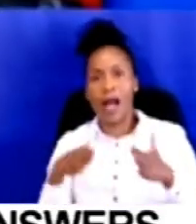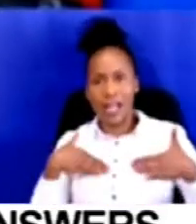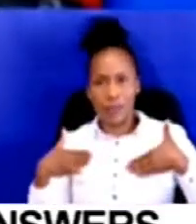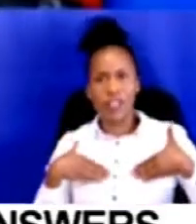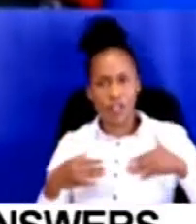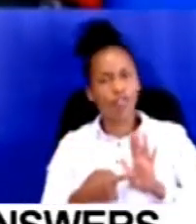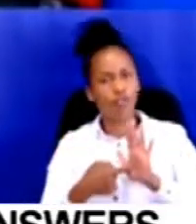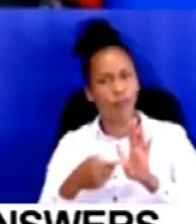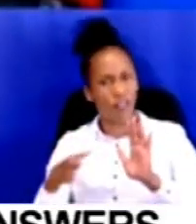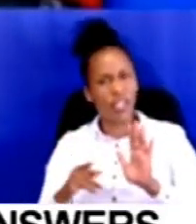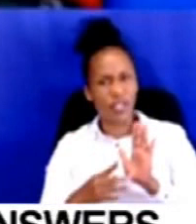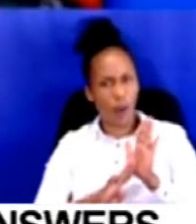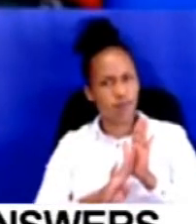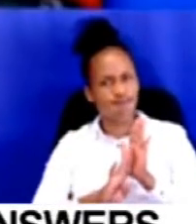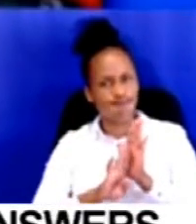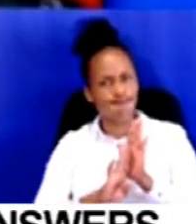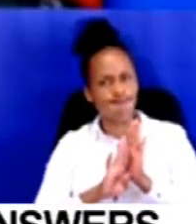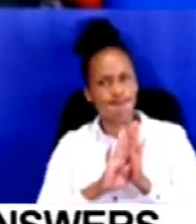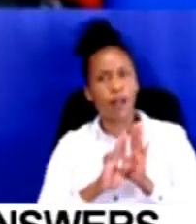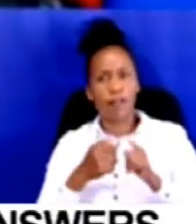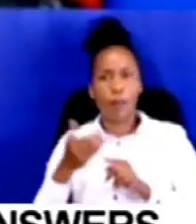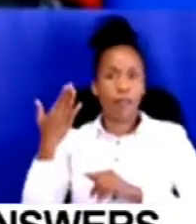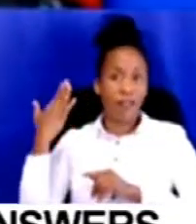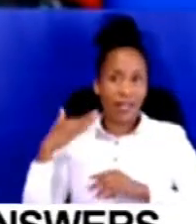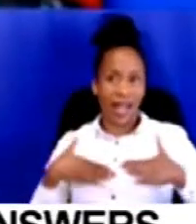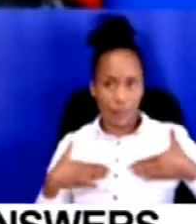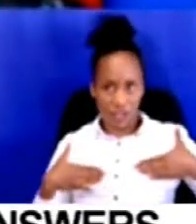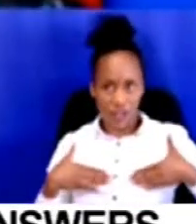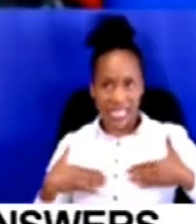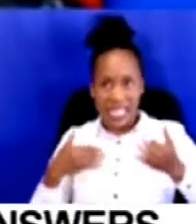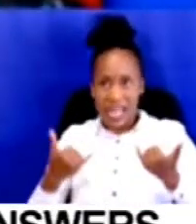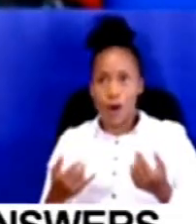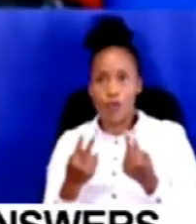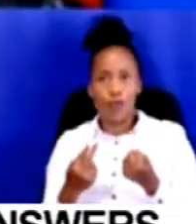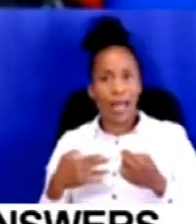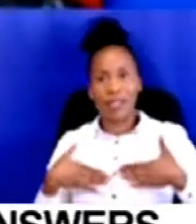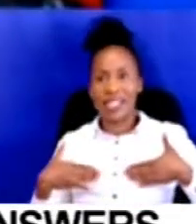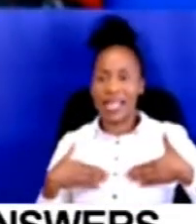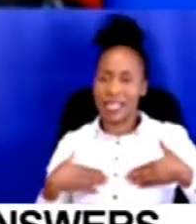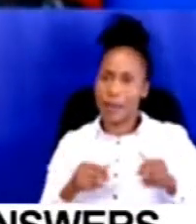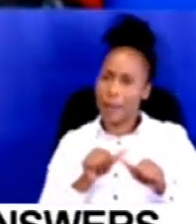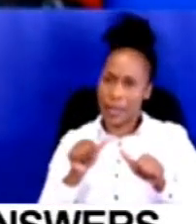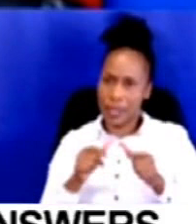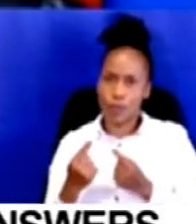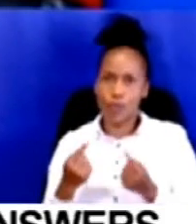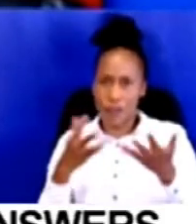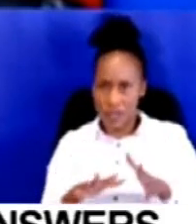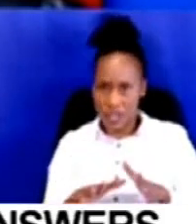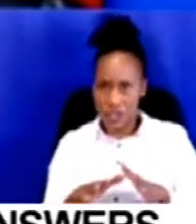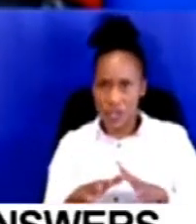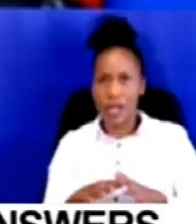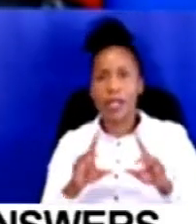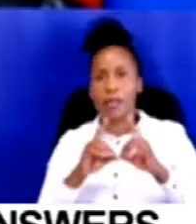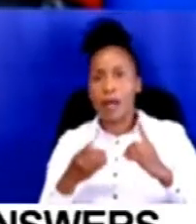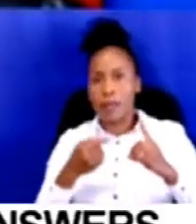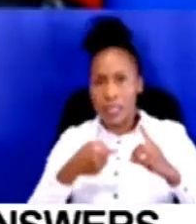improvement from previous administration. The Department of Cooperative Governance has identified